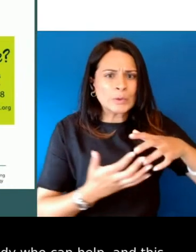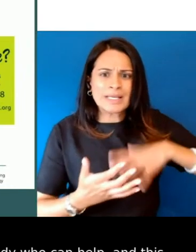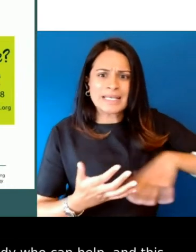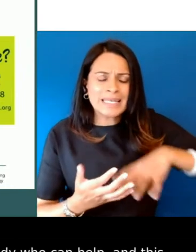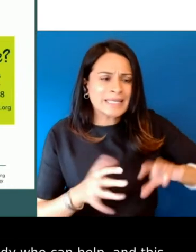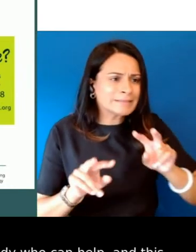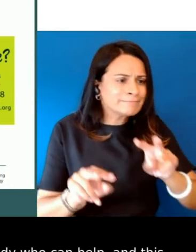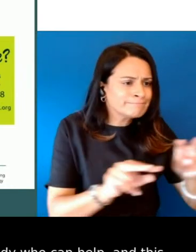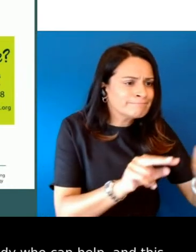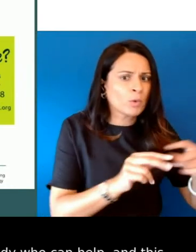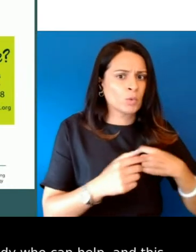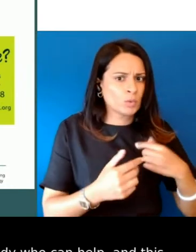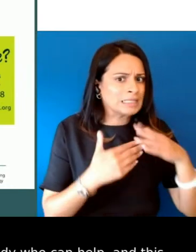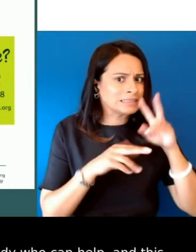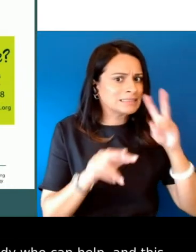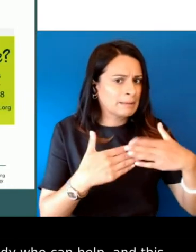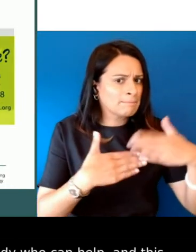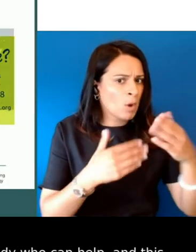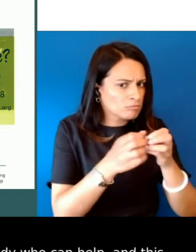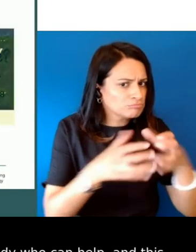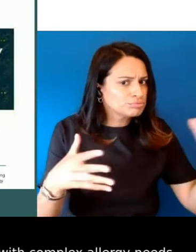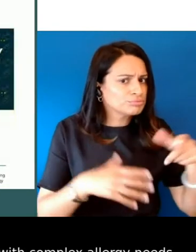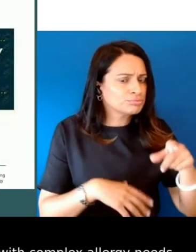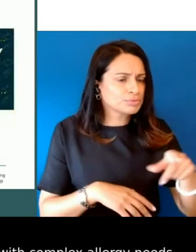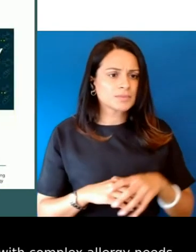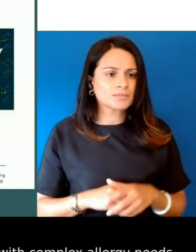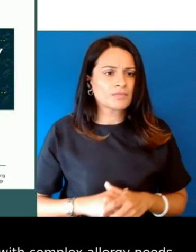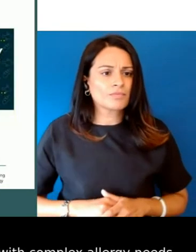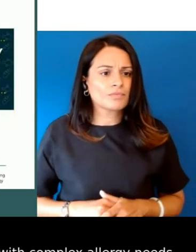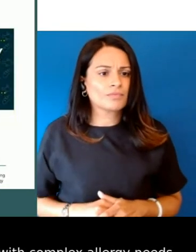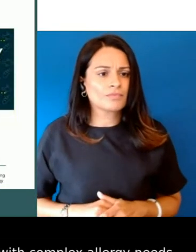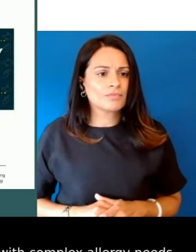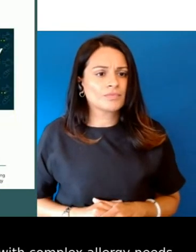we're seeing more and more next slide please